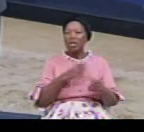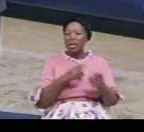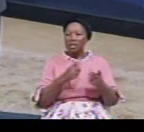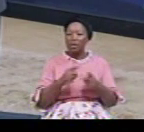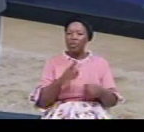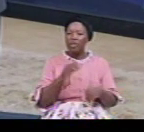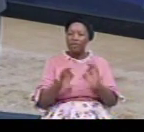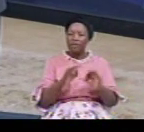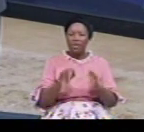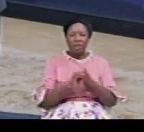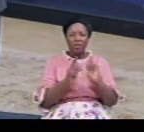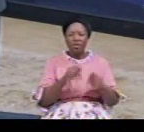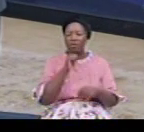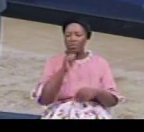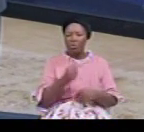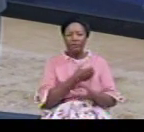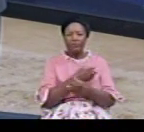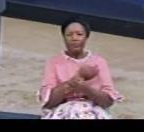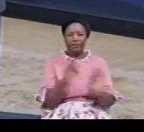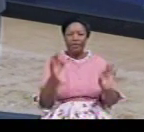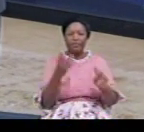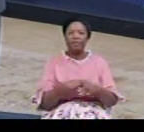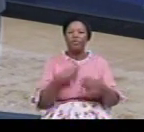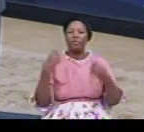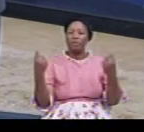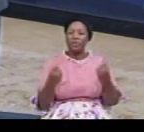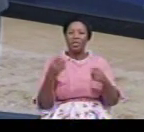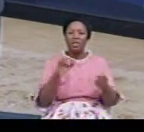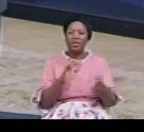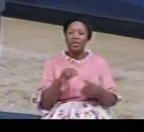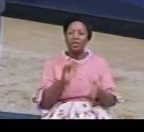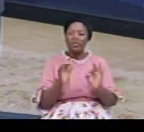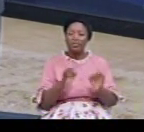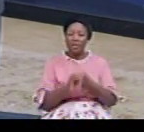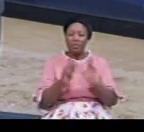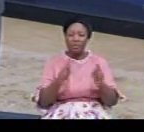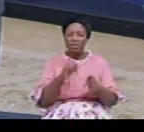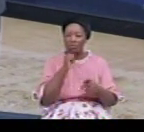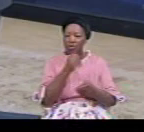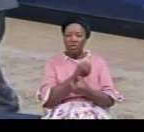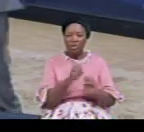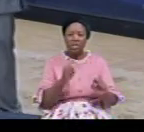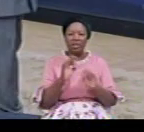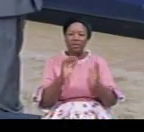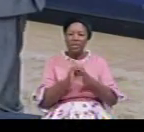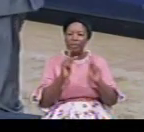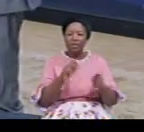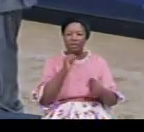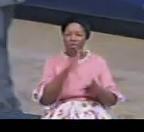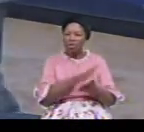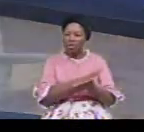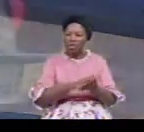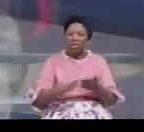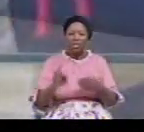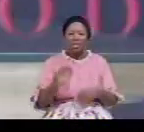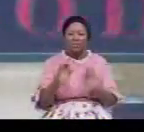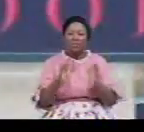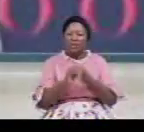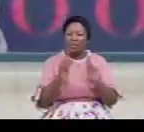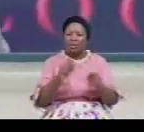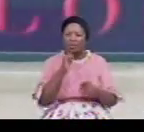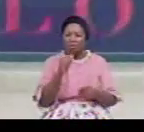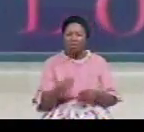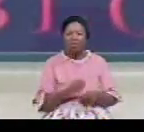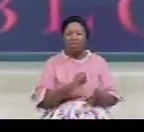from sin, if he's not saved, if he's not cleansed, if he's not sanctified, if